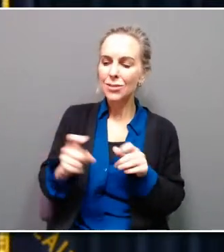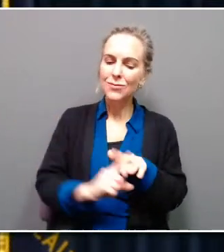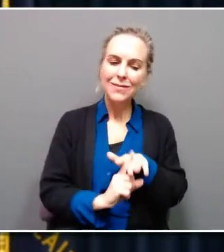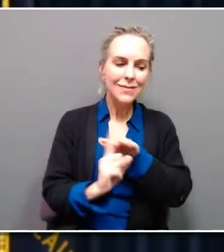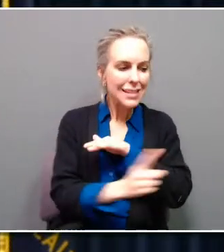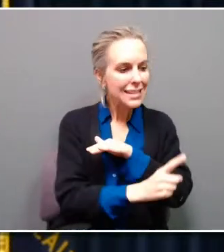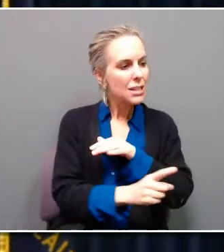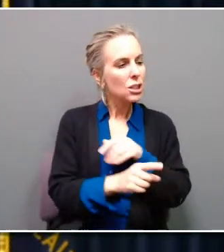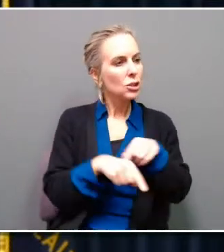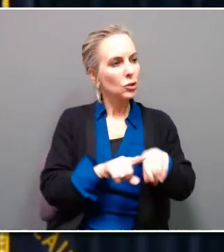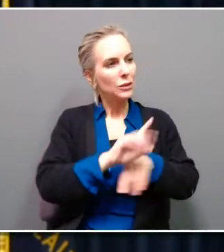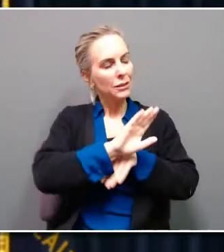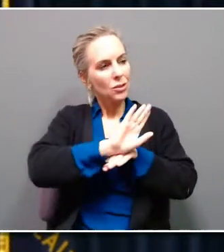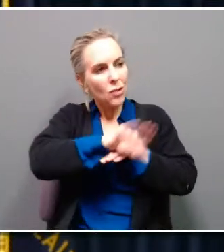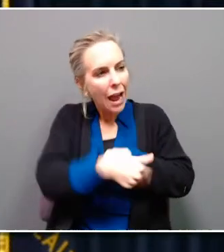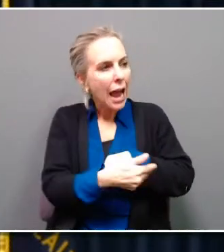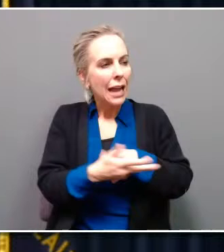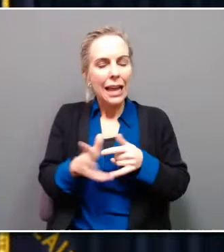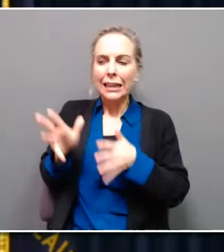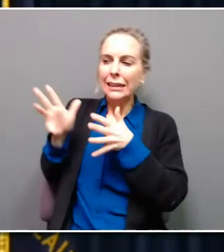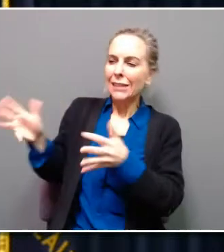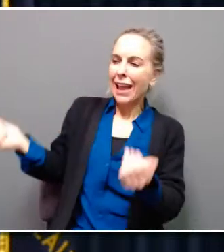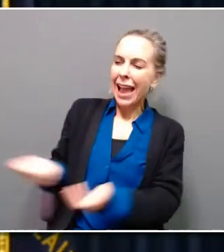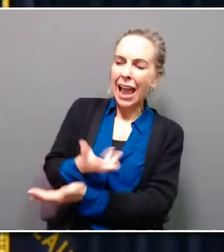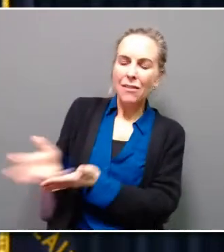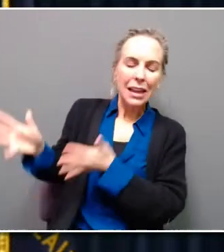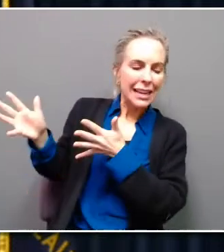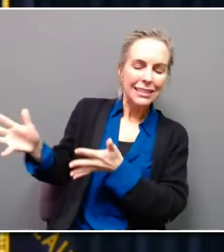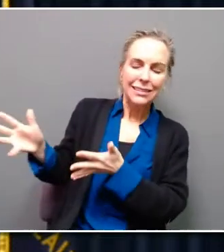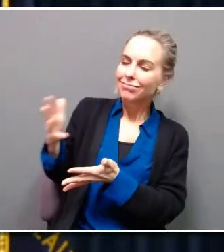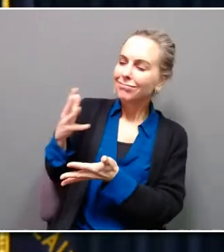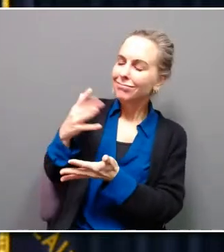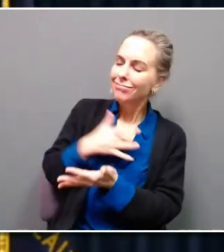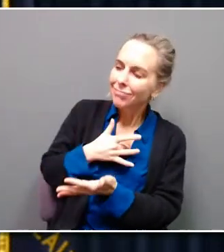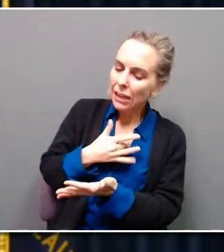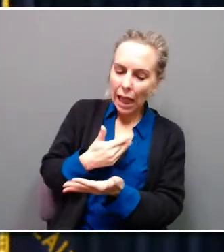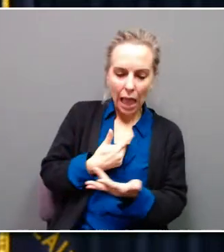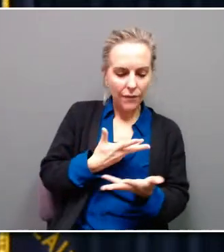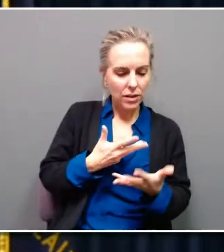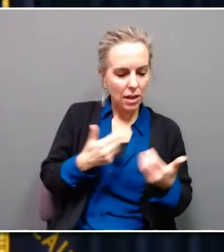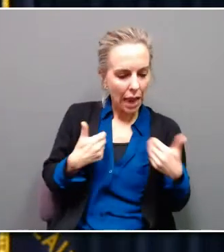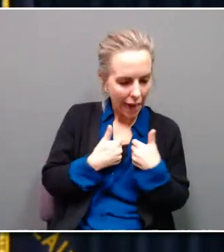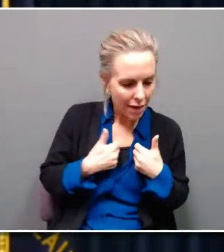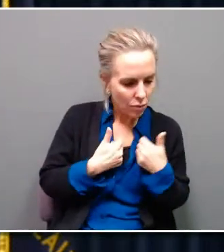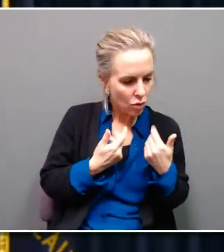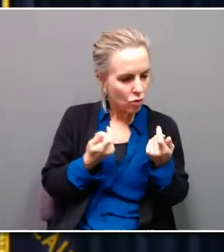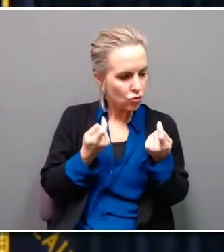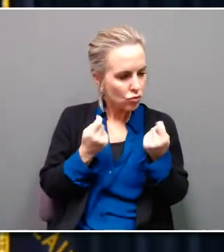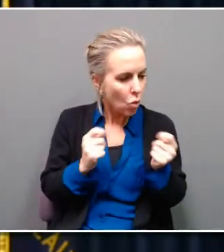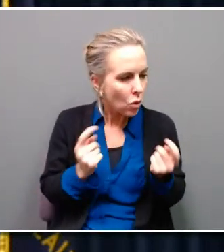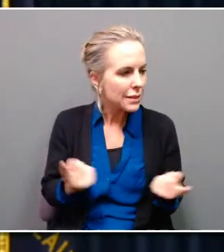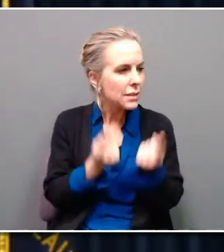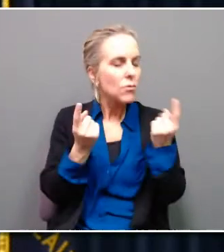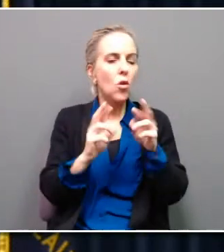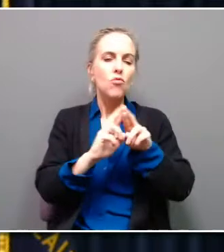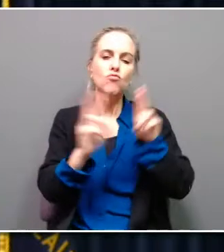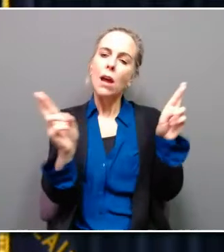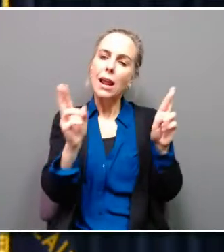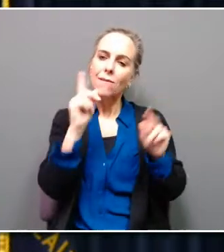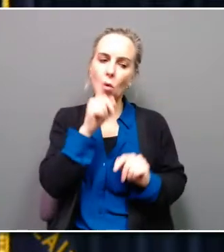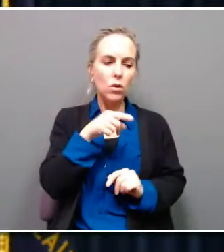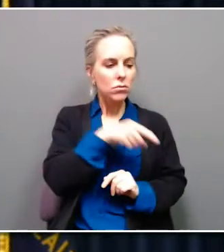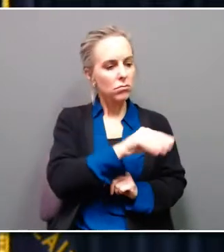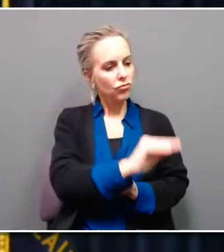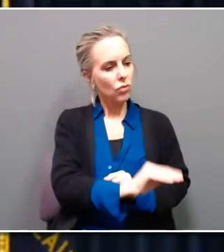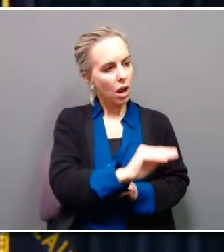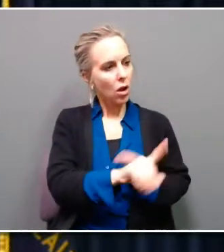the night, leaving everything behind, has that stuffed animal, that toy, those things ready for her or him when they